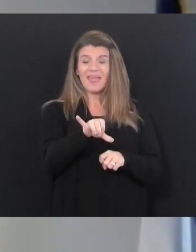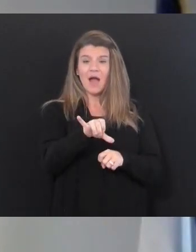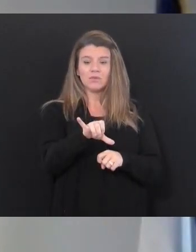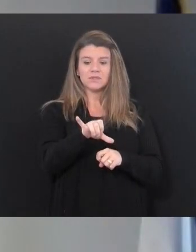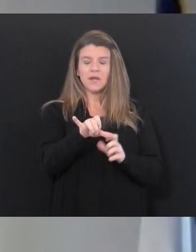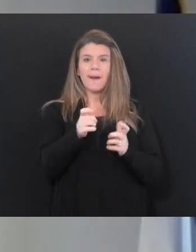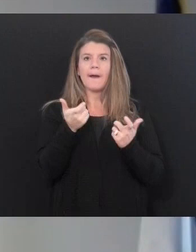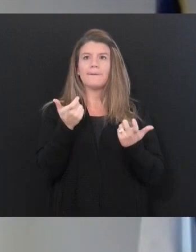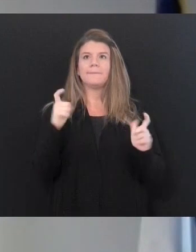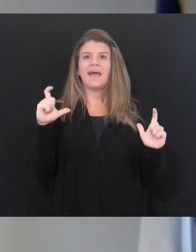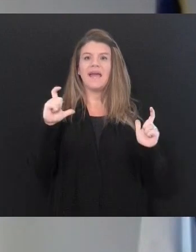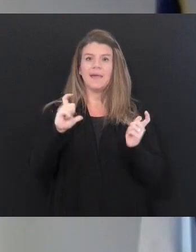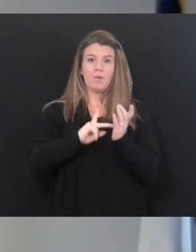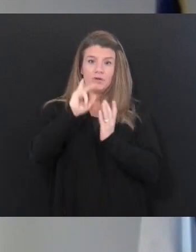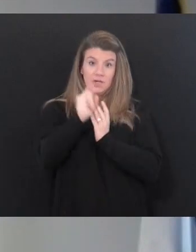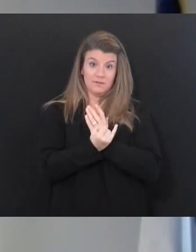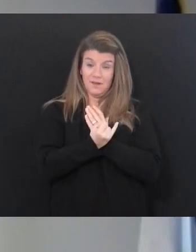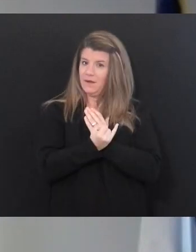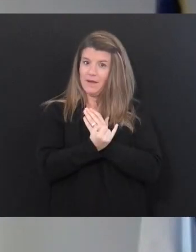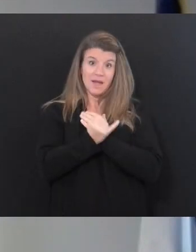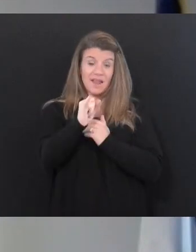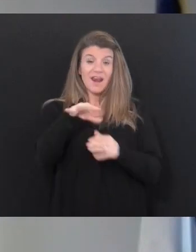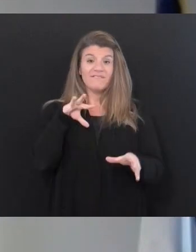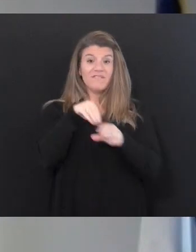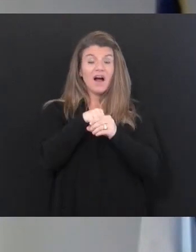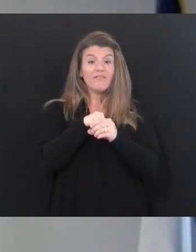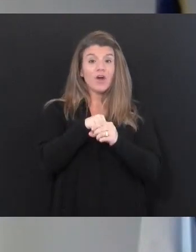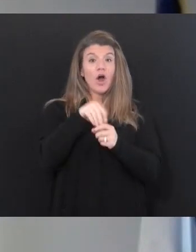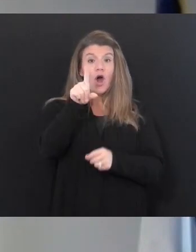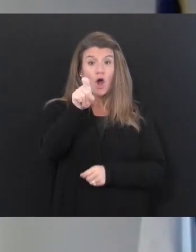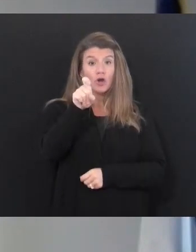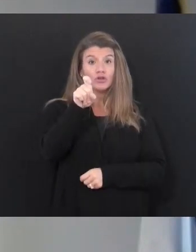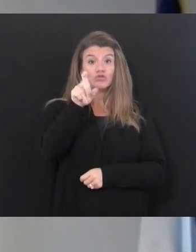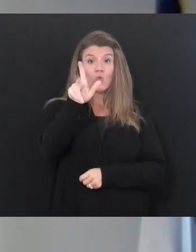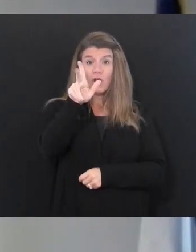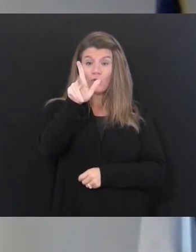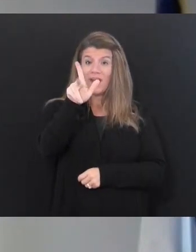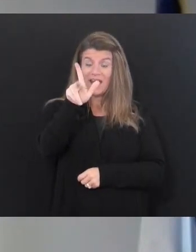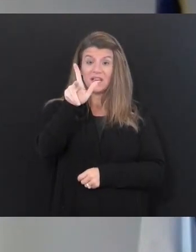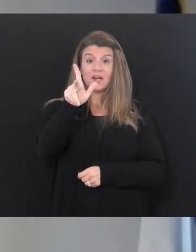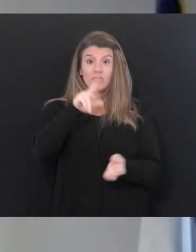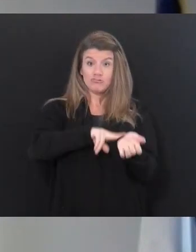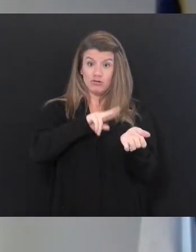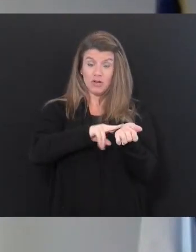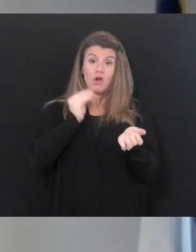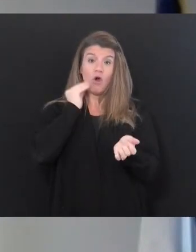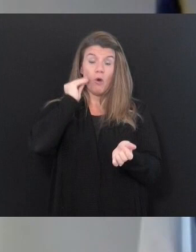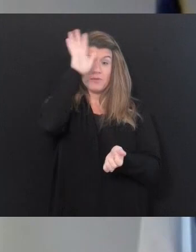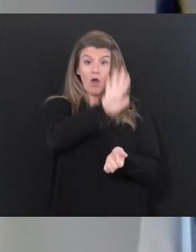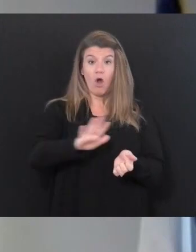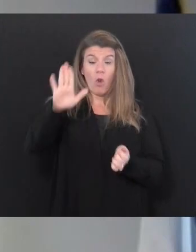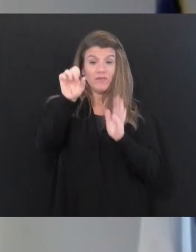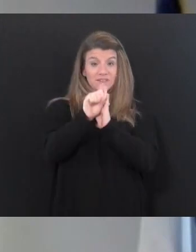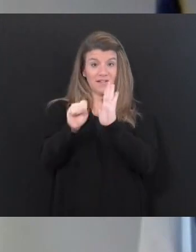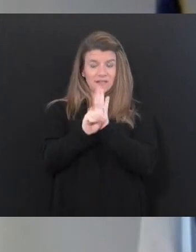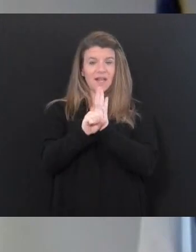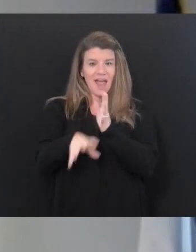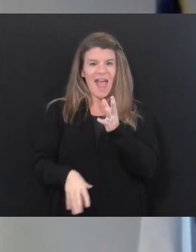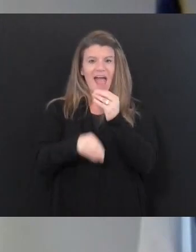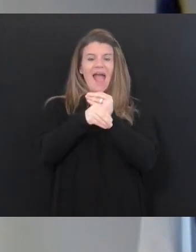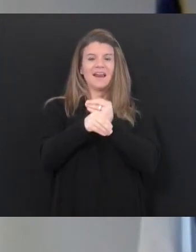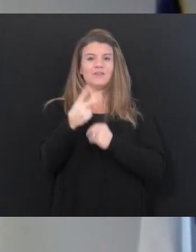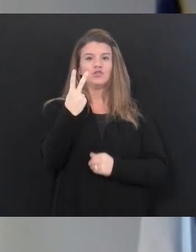massive project that involved 123 nursing homes in the state. We also tested the 2